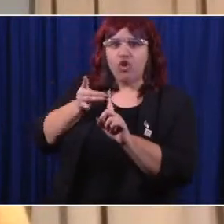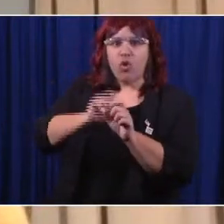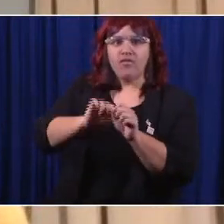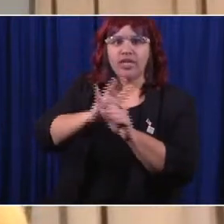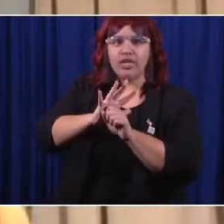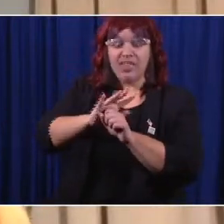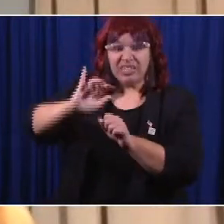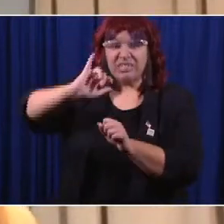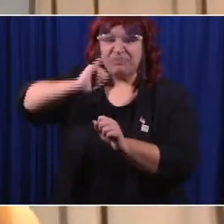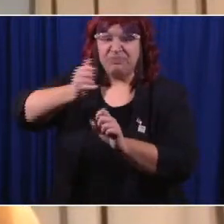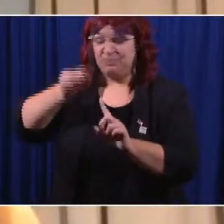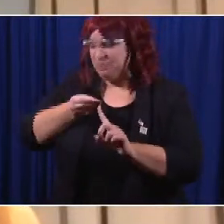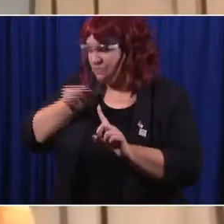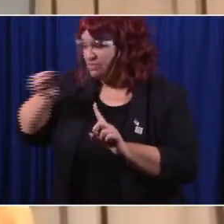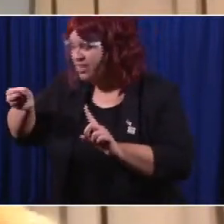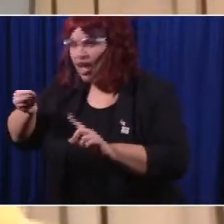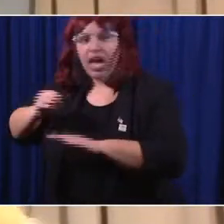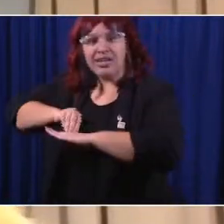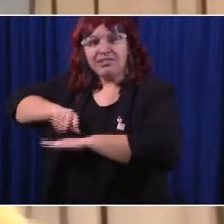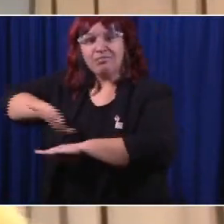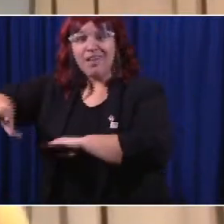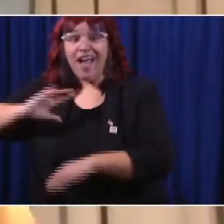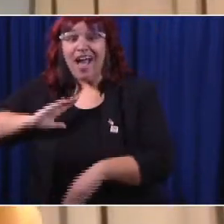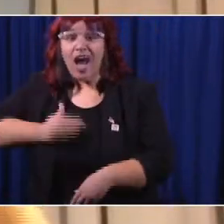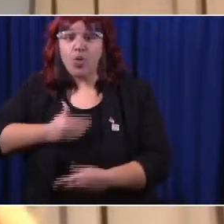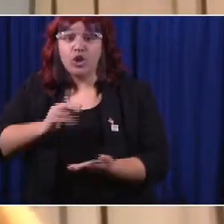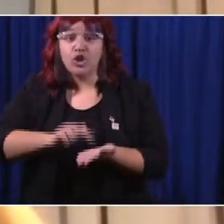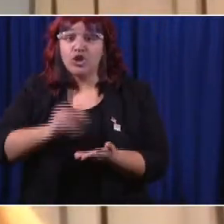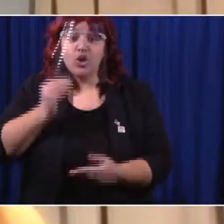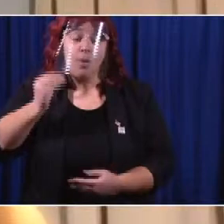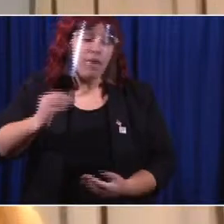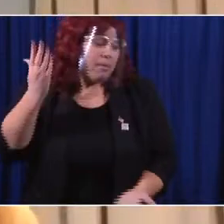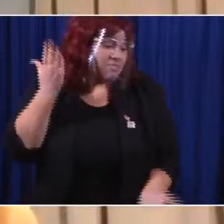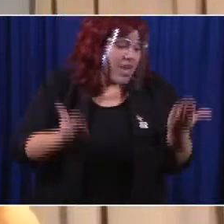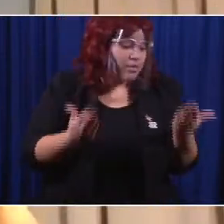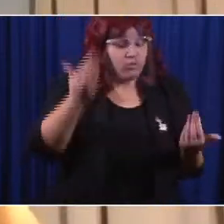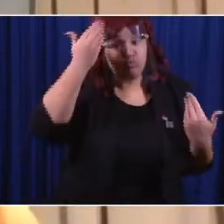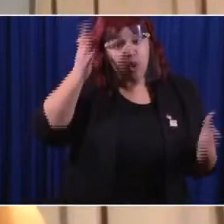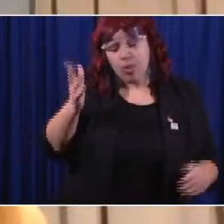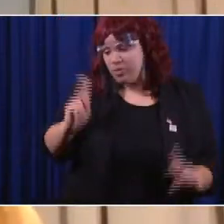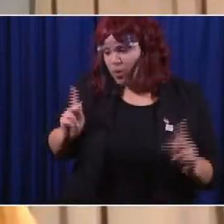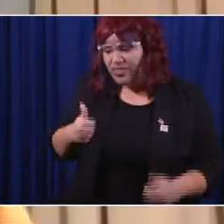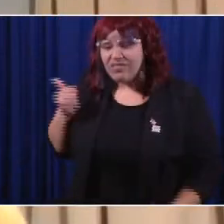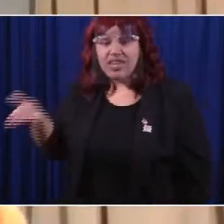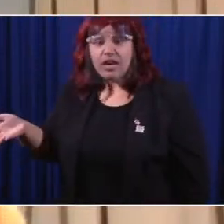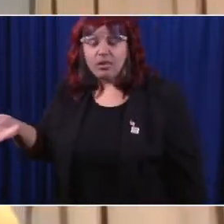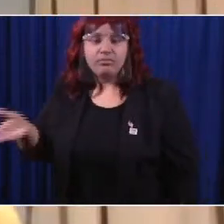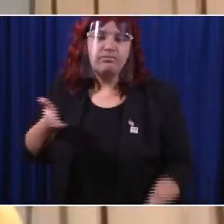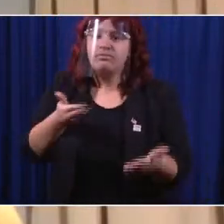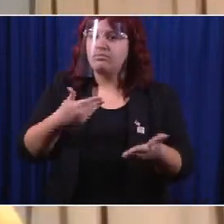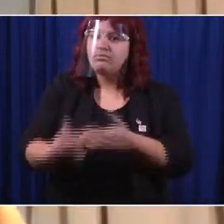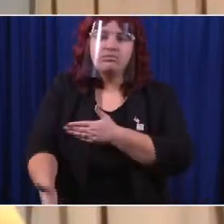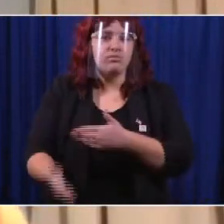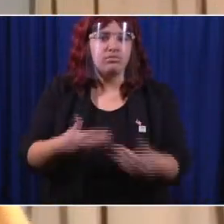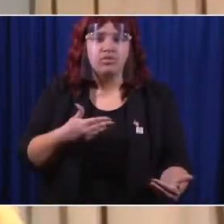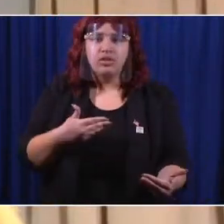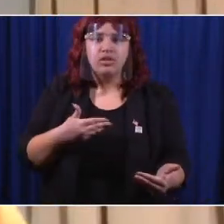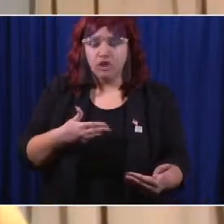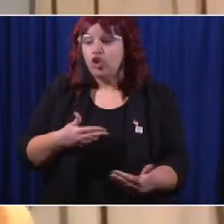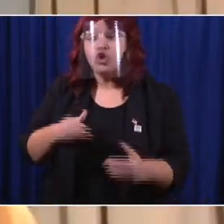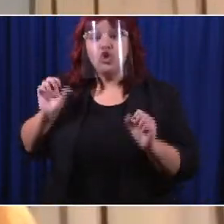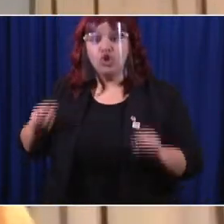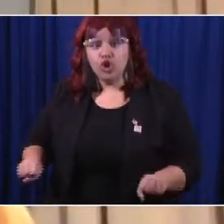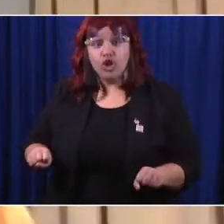residents we care for are someone's husband, somebody's grandparent, someone's brother, could possibly be somebody's